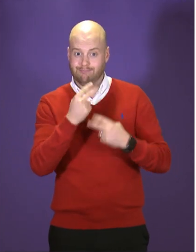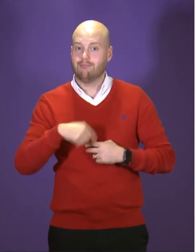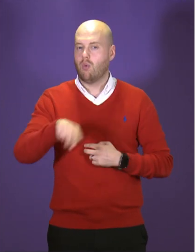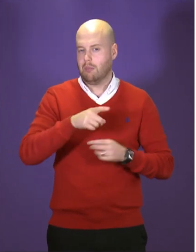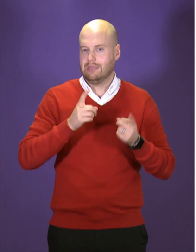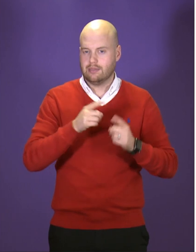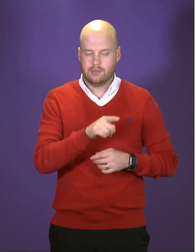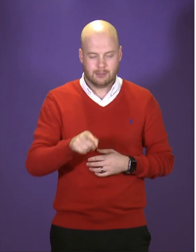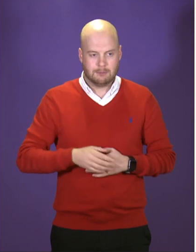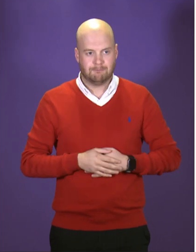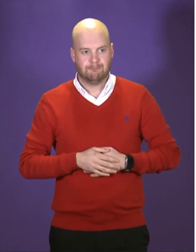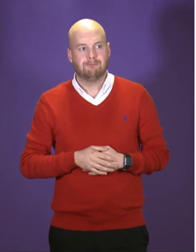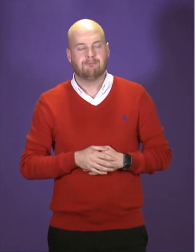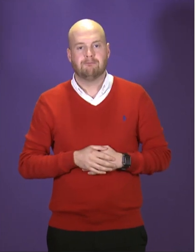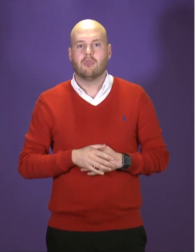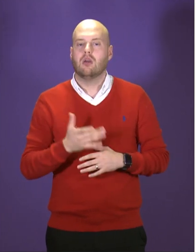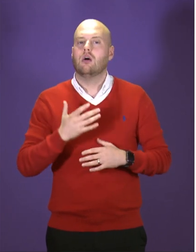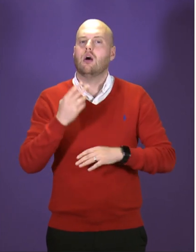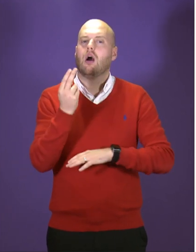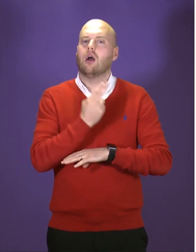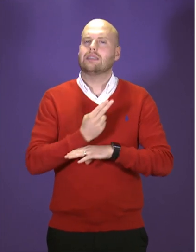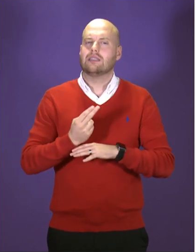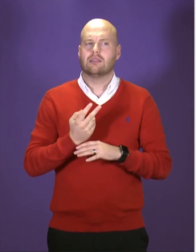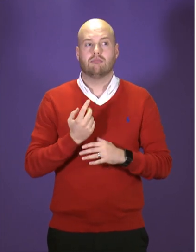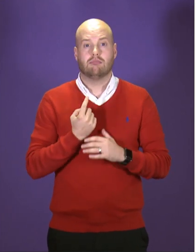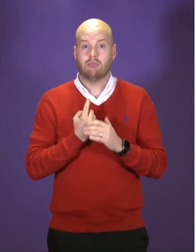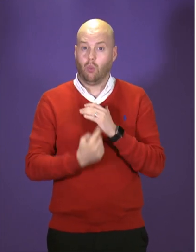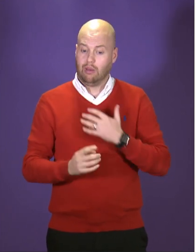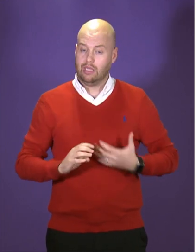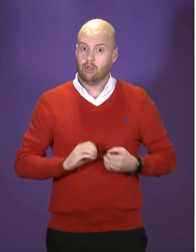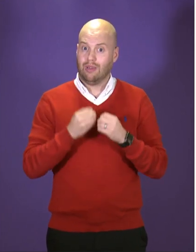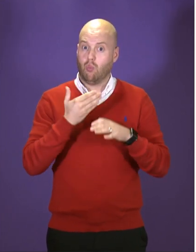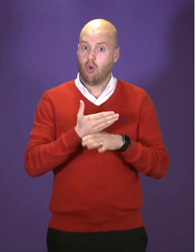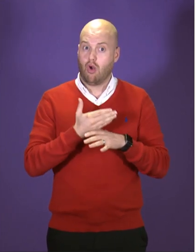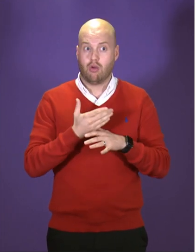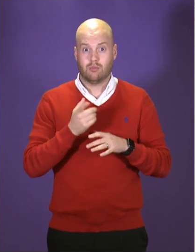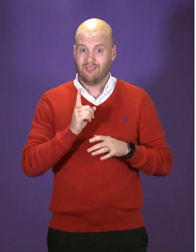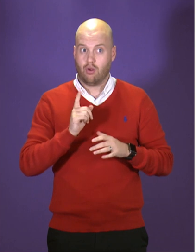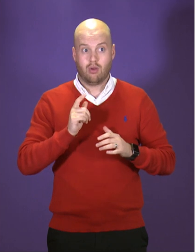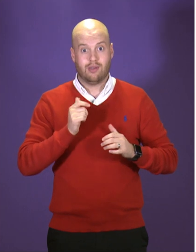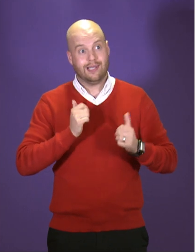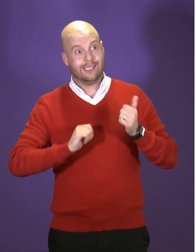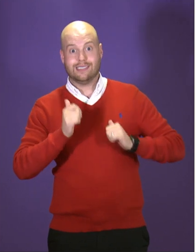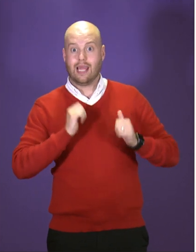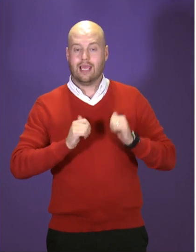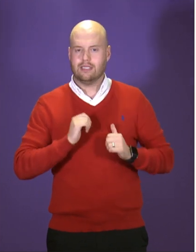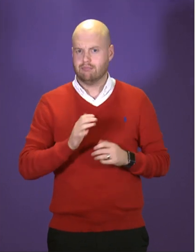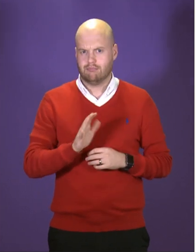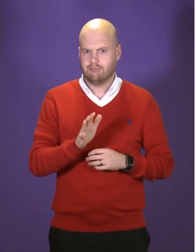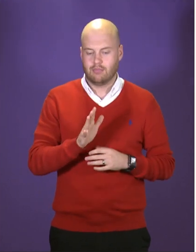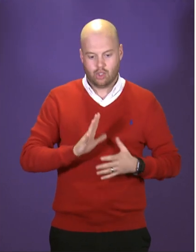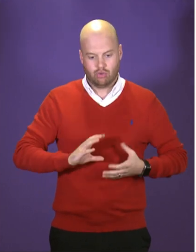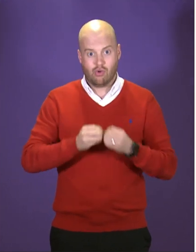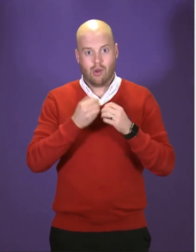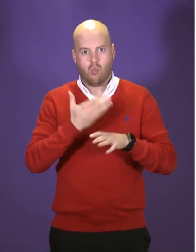artists don't necessarily create work only to entertain. They create work because they have a volition to